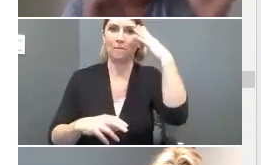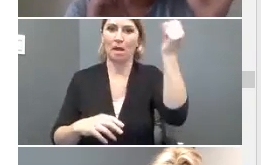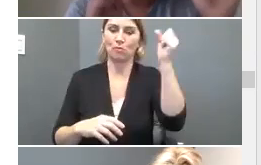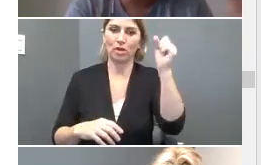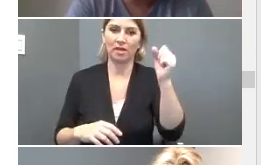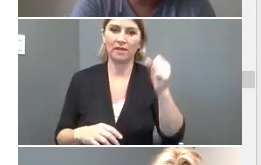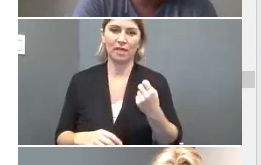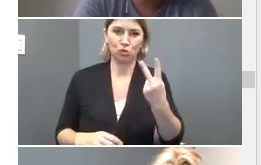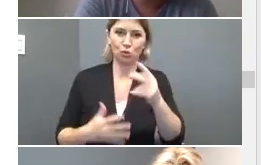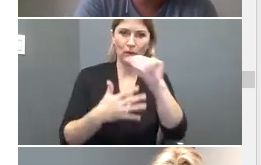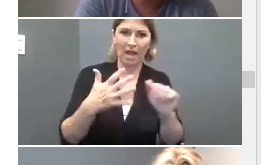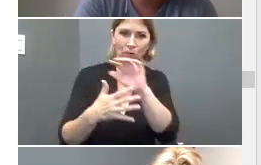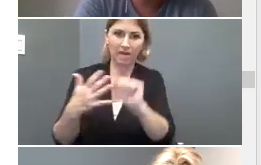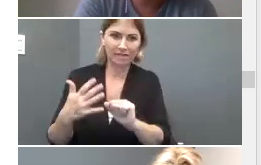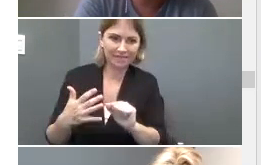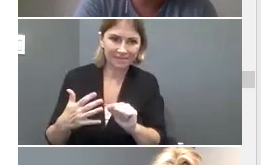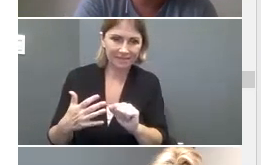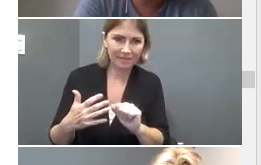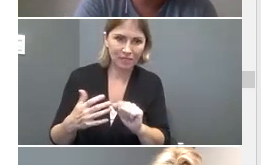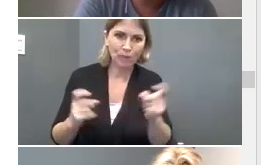size n by 2 and n by 2?